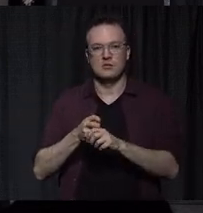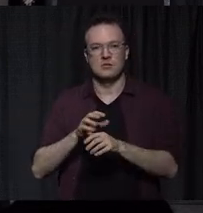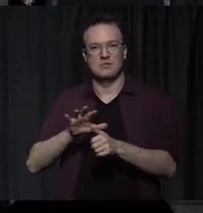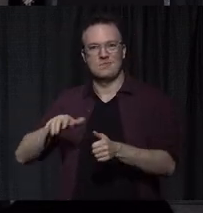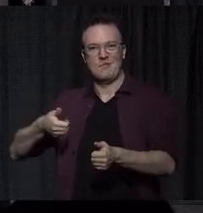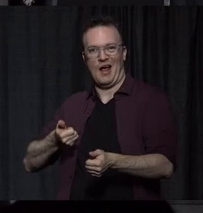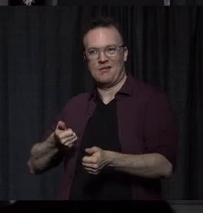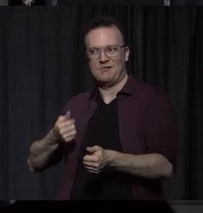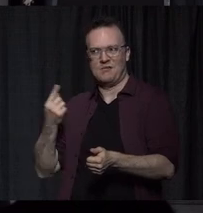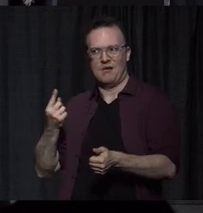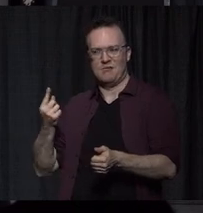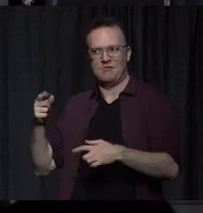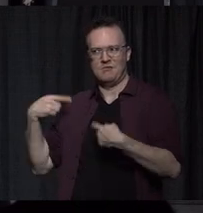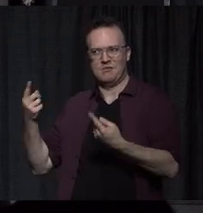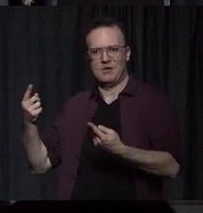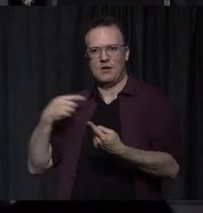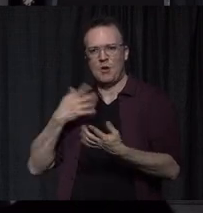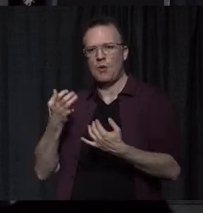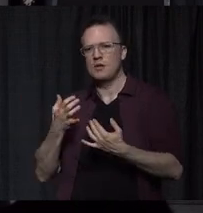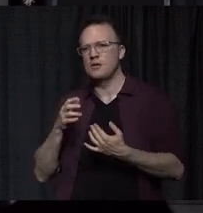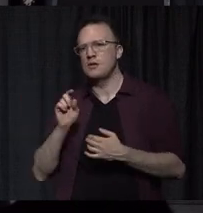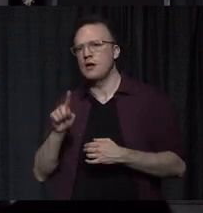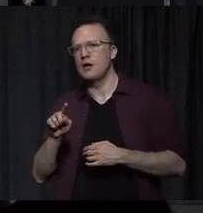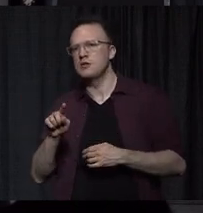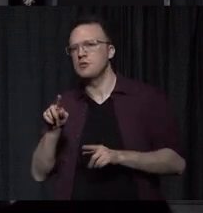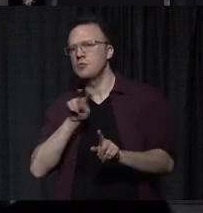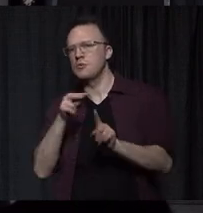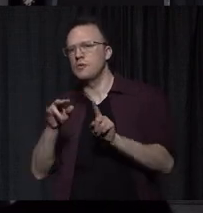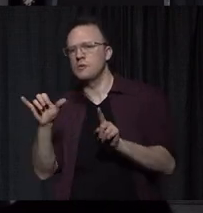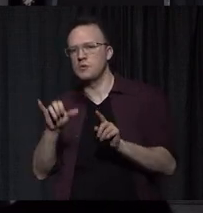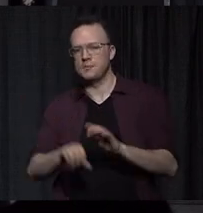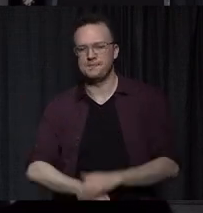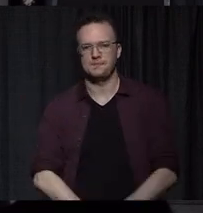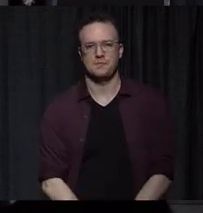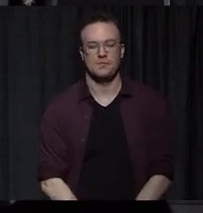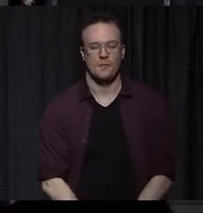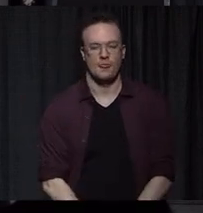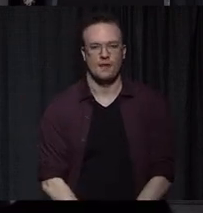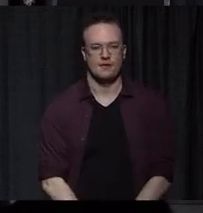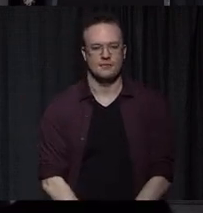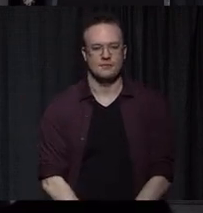every time? So I kind of wanted to gauge that perspective as well.